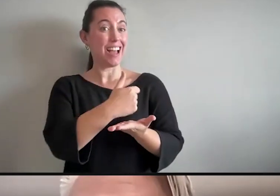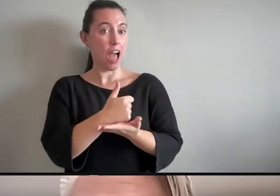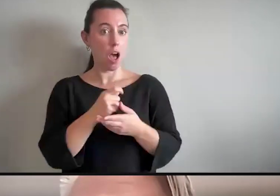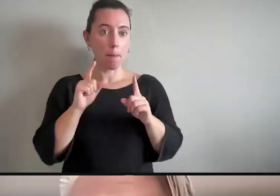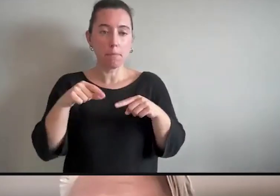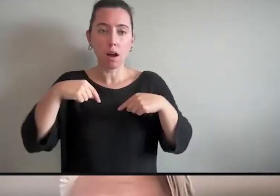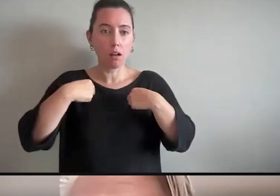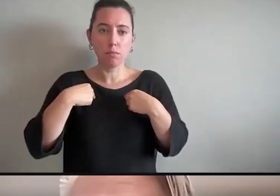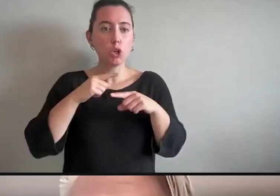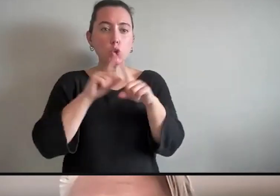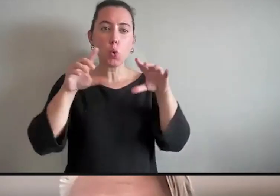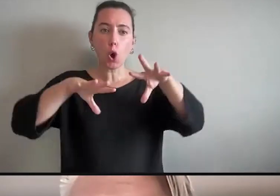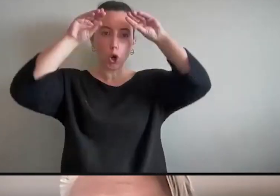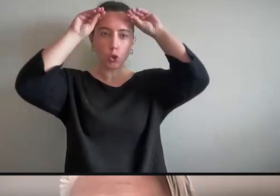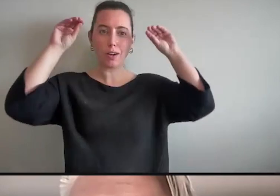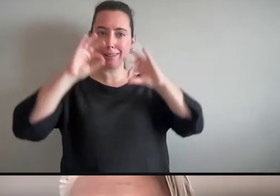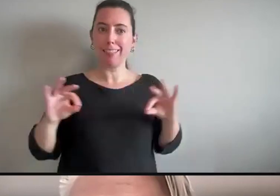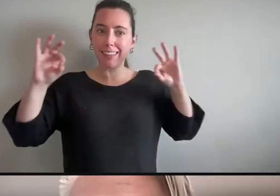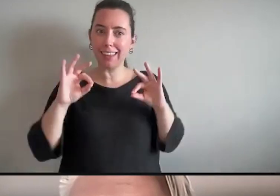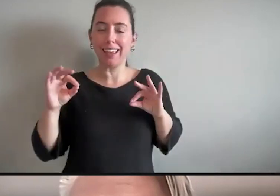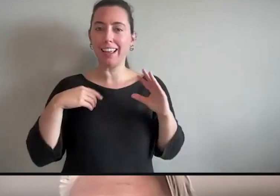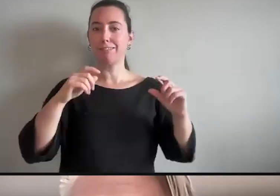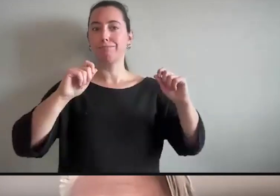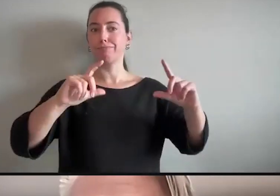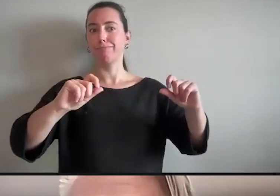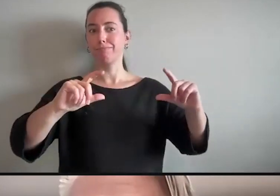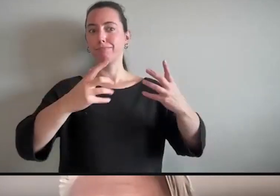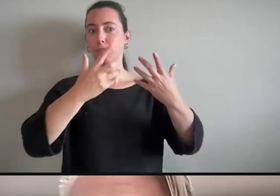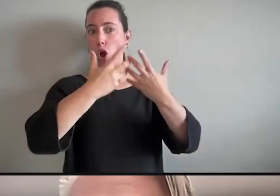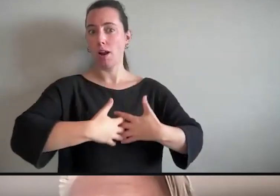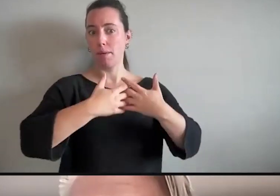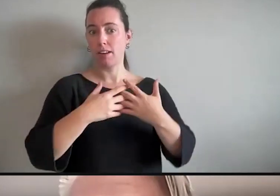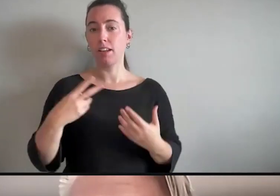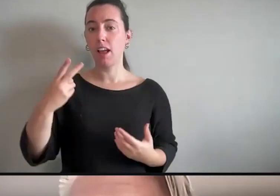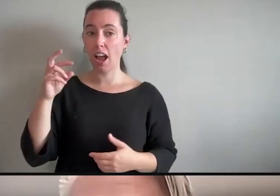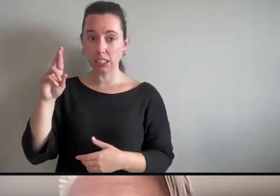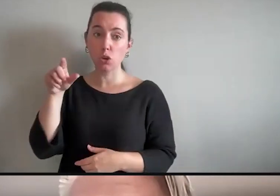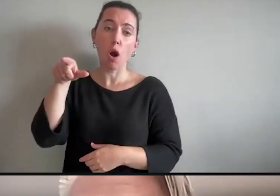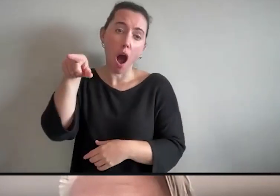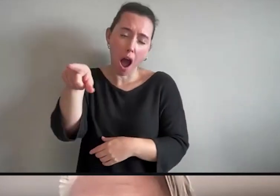learn that you need to add alt text for images. Not quite true. So